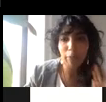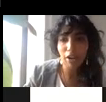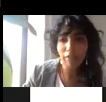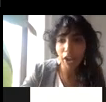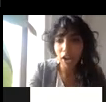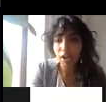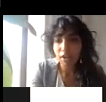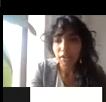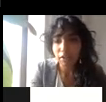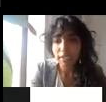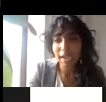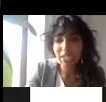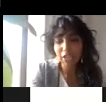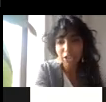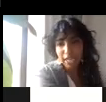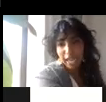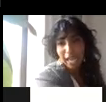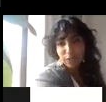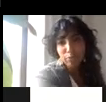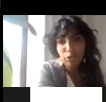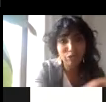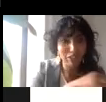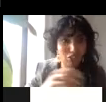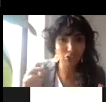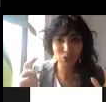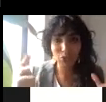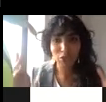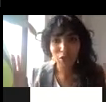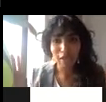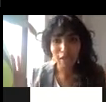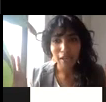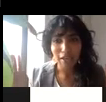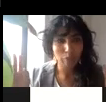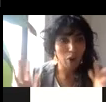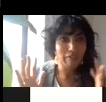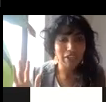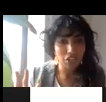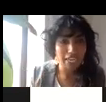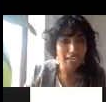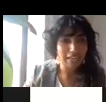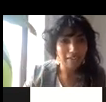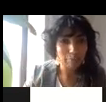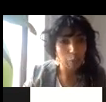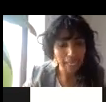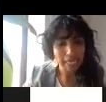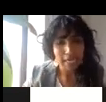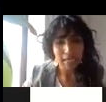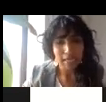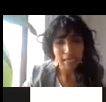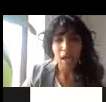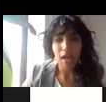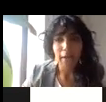part of our time together today as we move into more of a visioning moment.